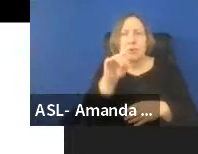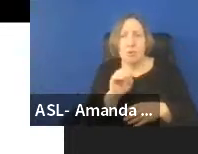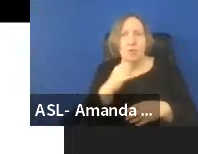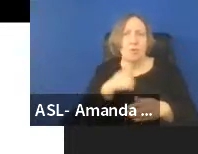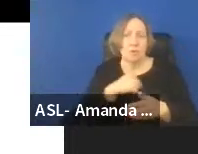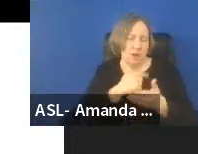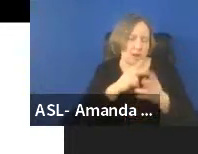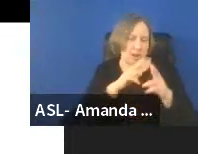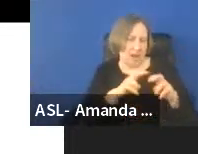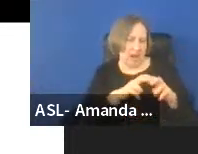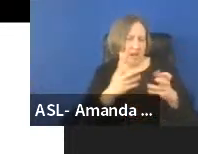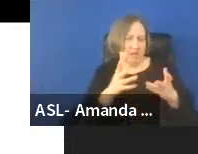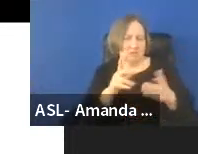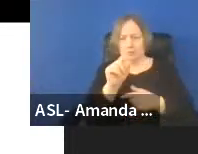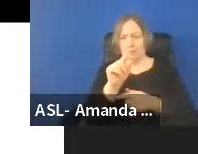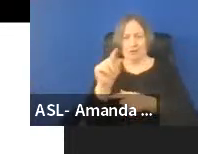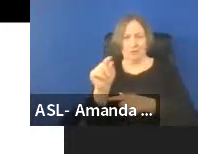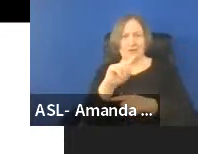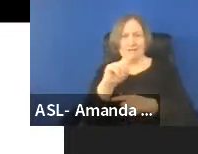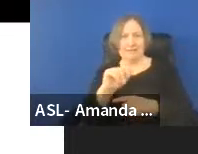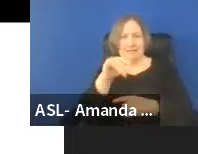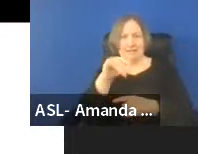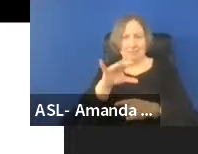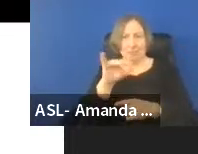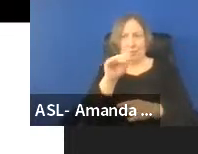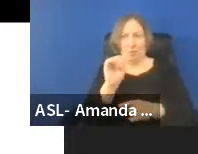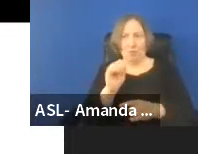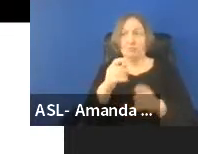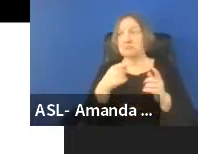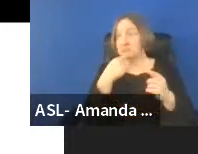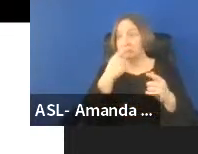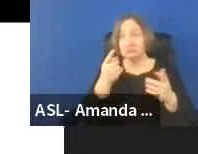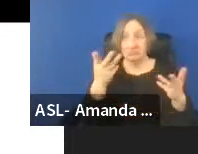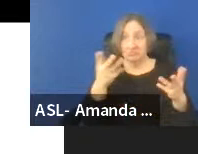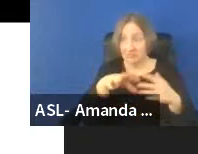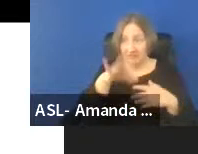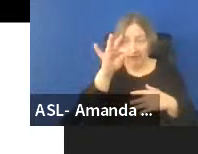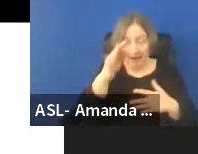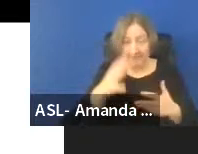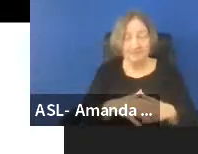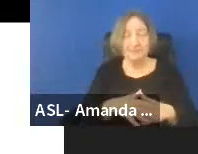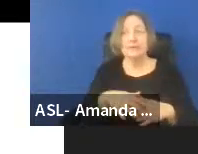in 2020, and I just wanted to share with you what we found.